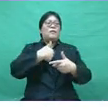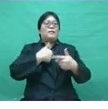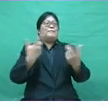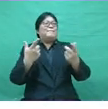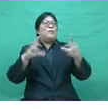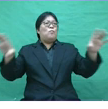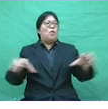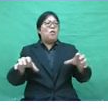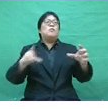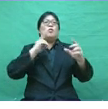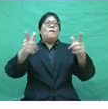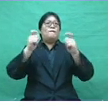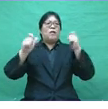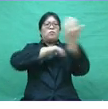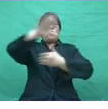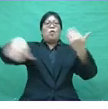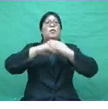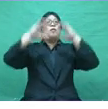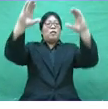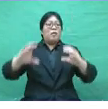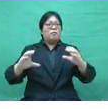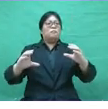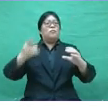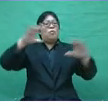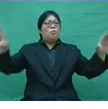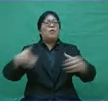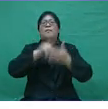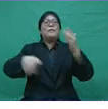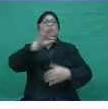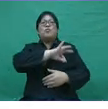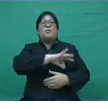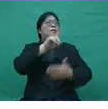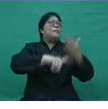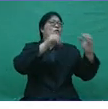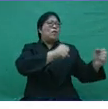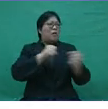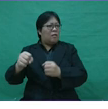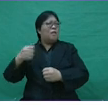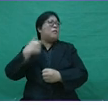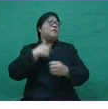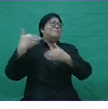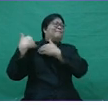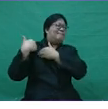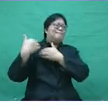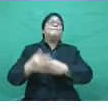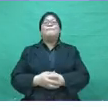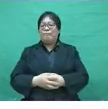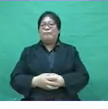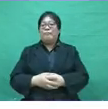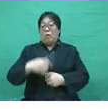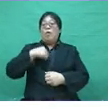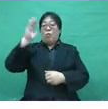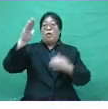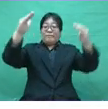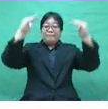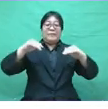and holistic approach in designing the benefits and the strategies that we undertook. I will then zoom